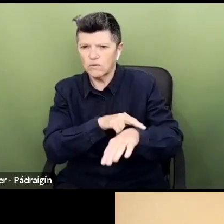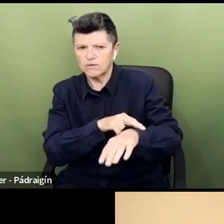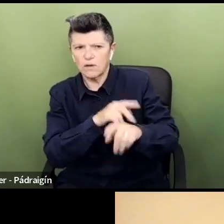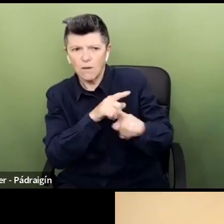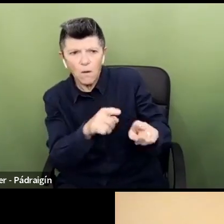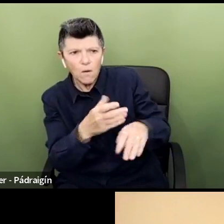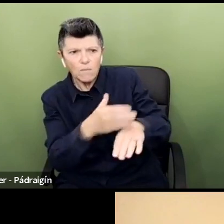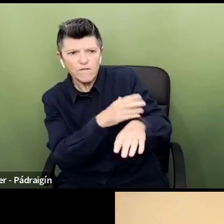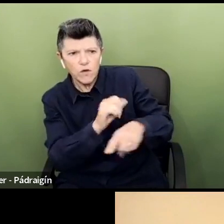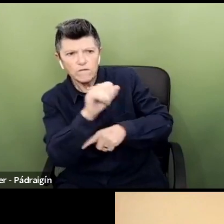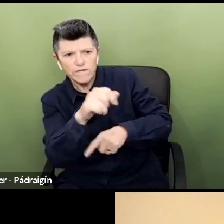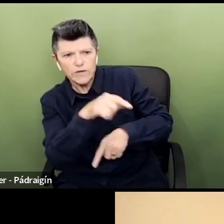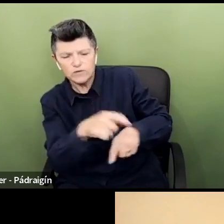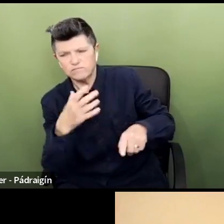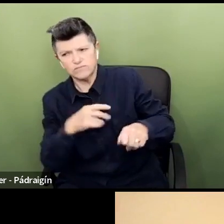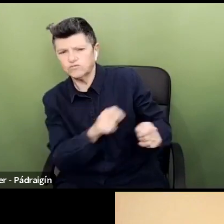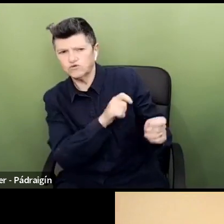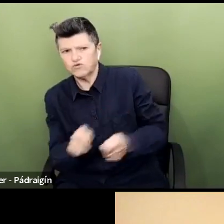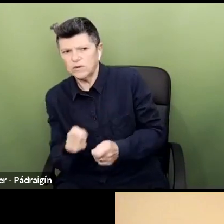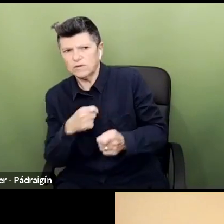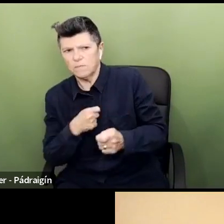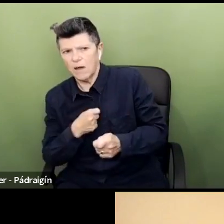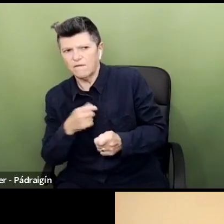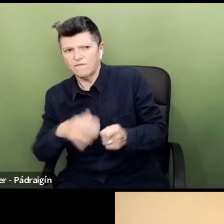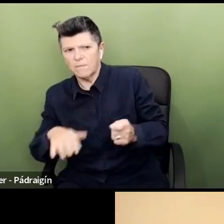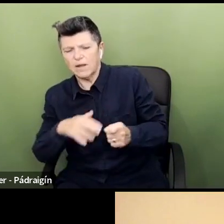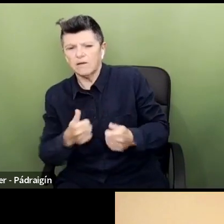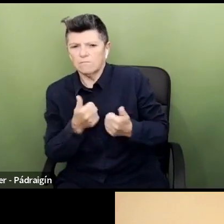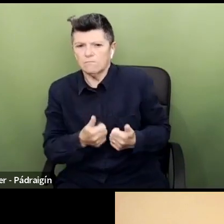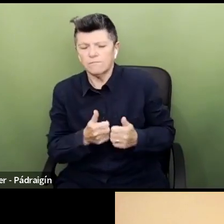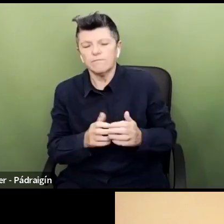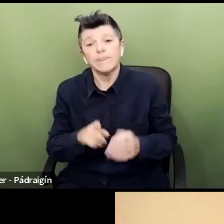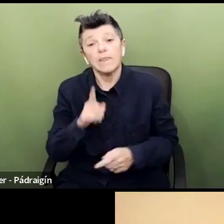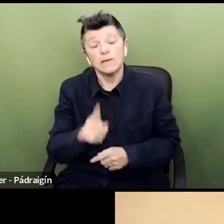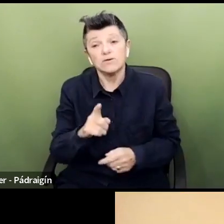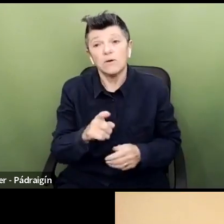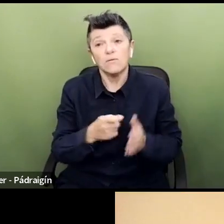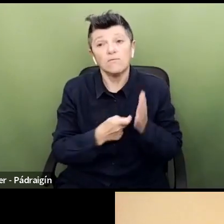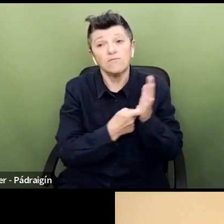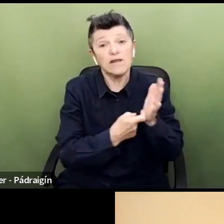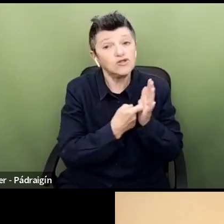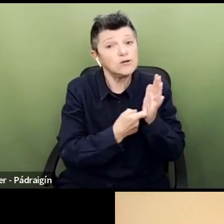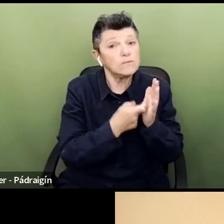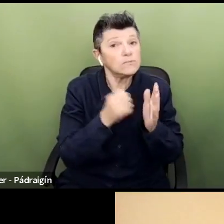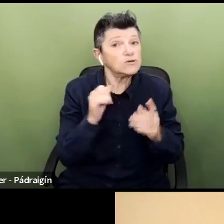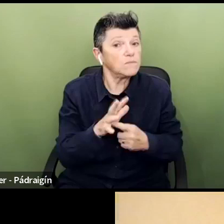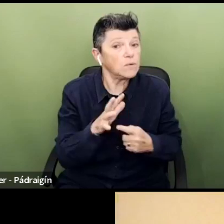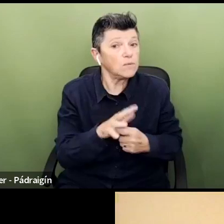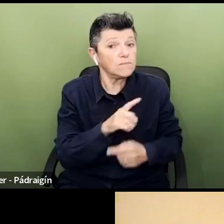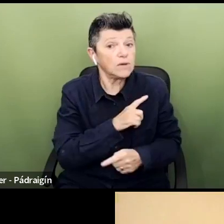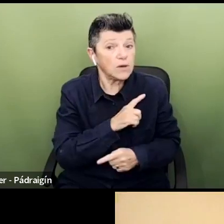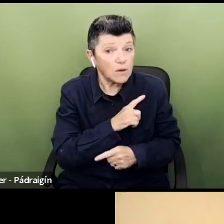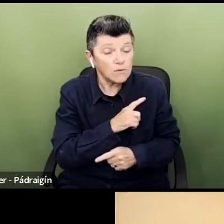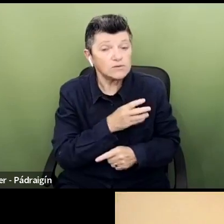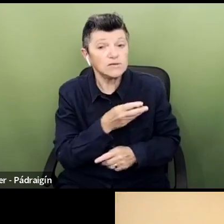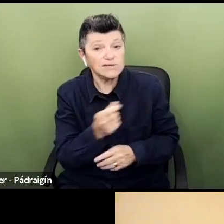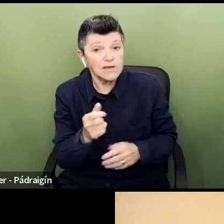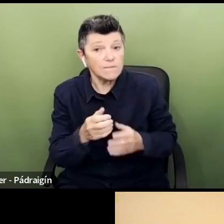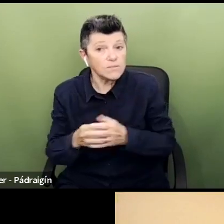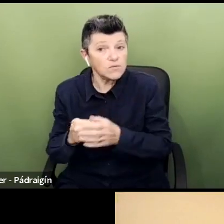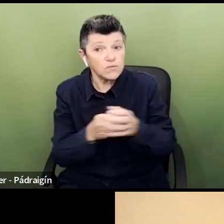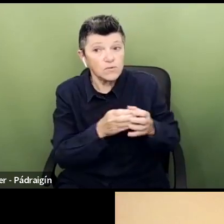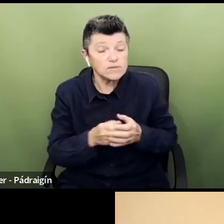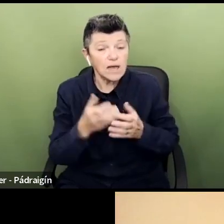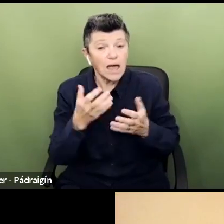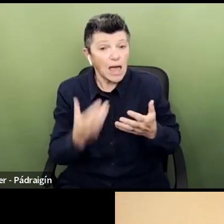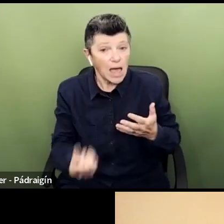So yes, the religion is important because it channeled, some groups had